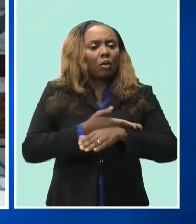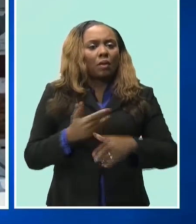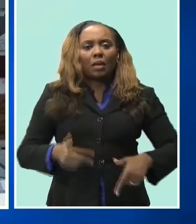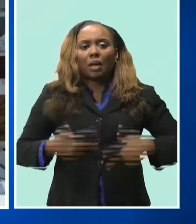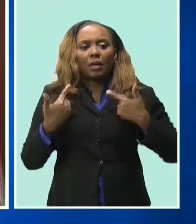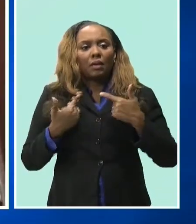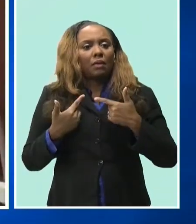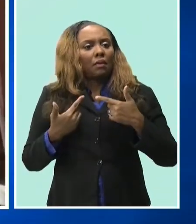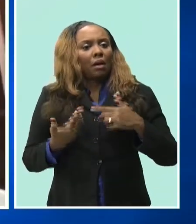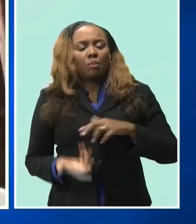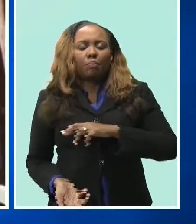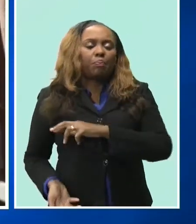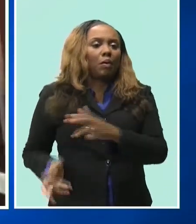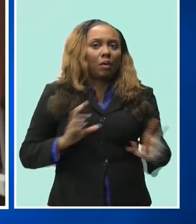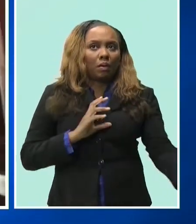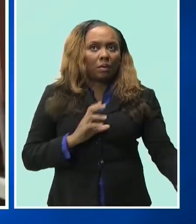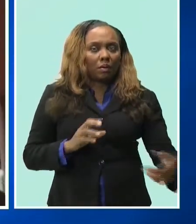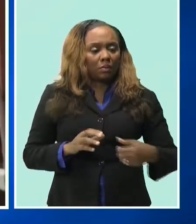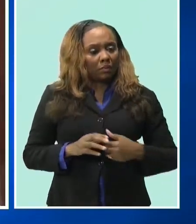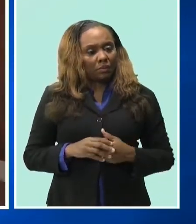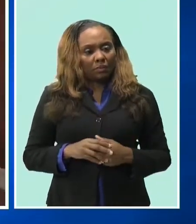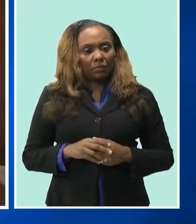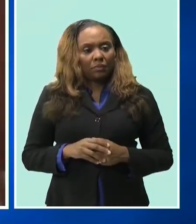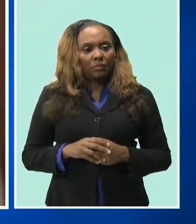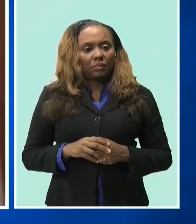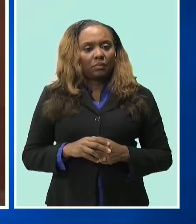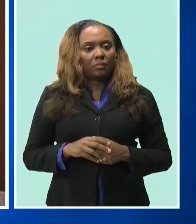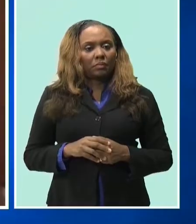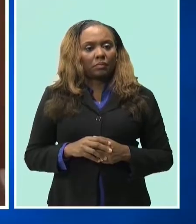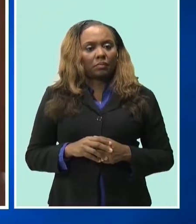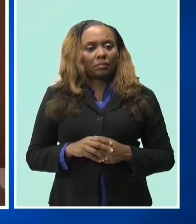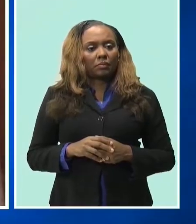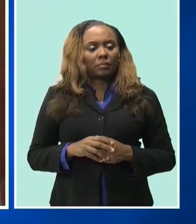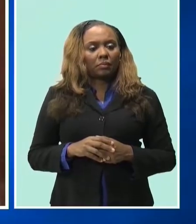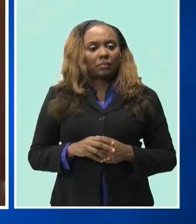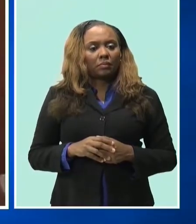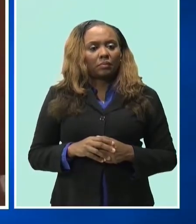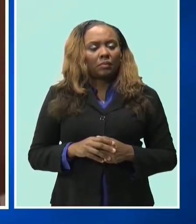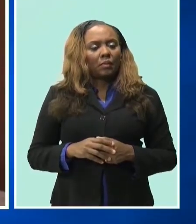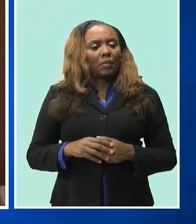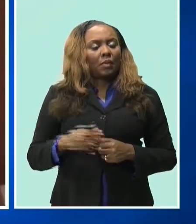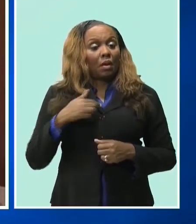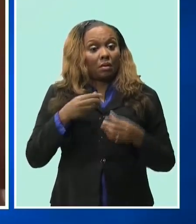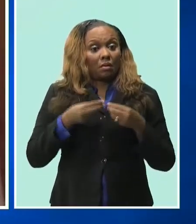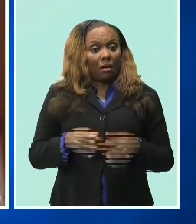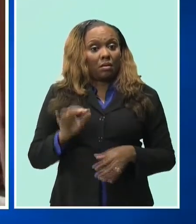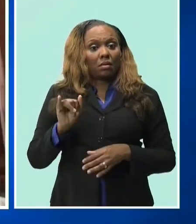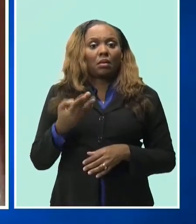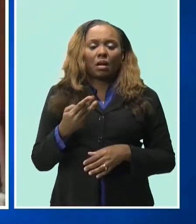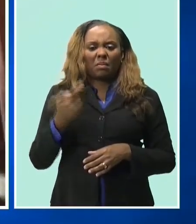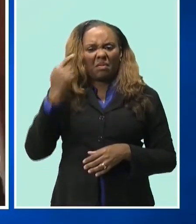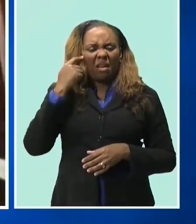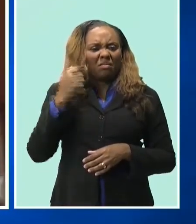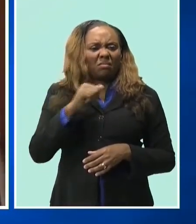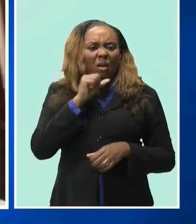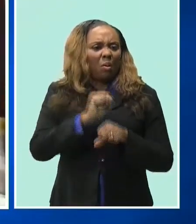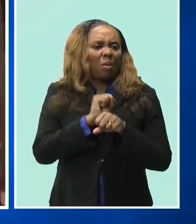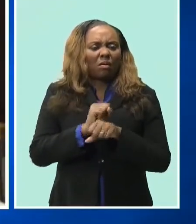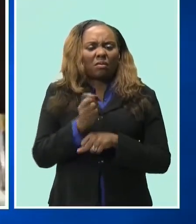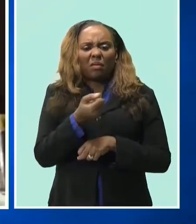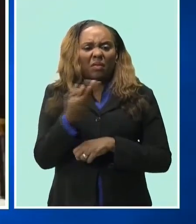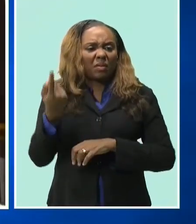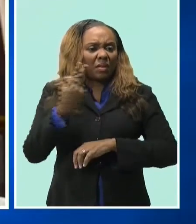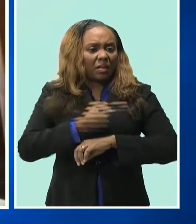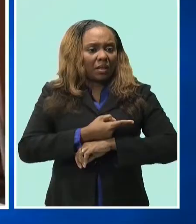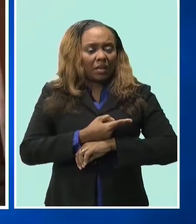economy to a halt. When the job shut down, I thought it would have been like for maybe a couple of days. I